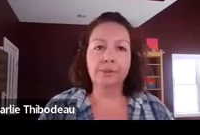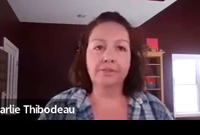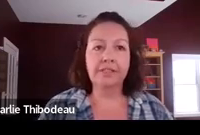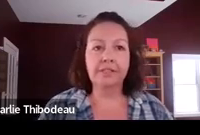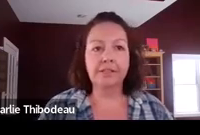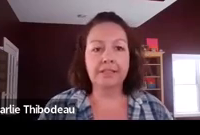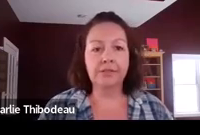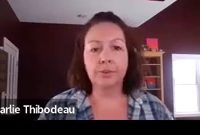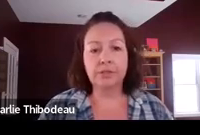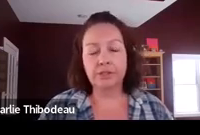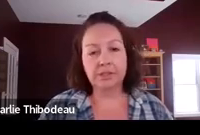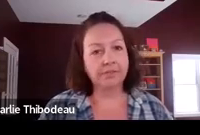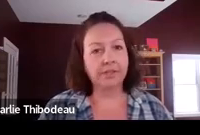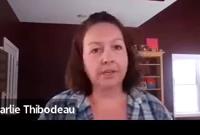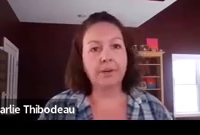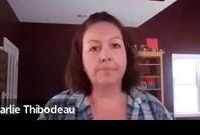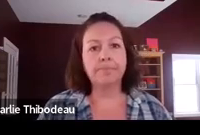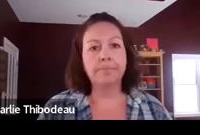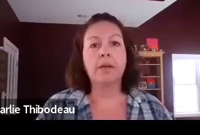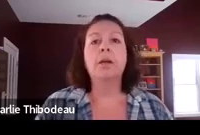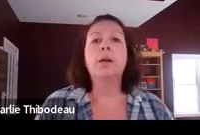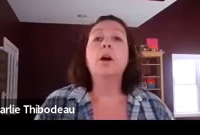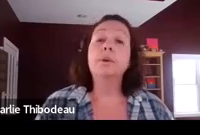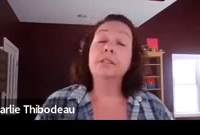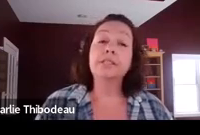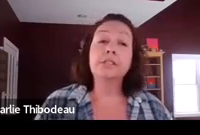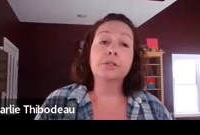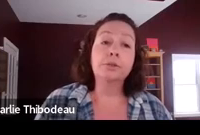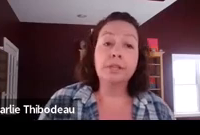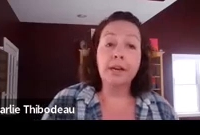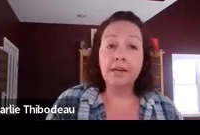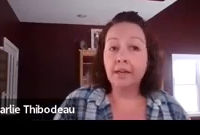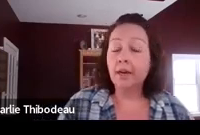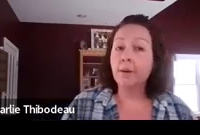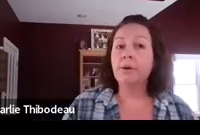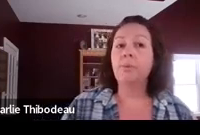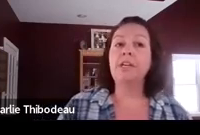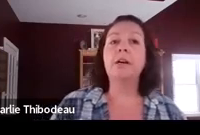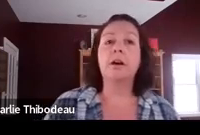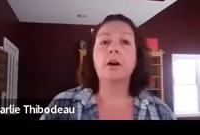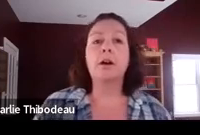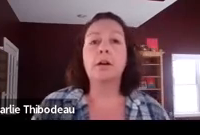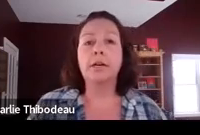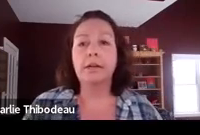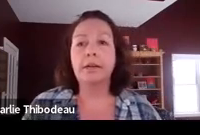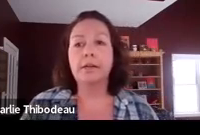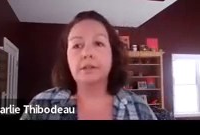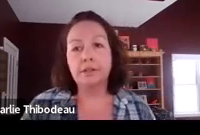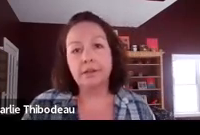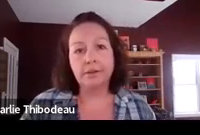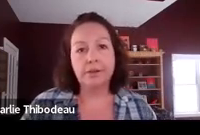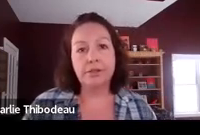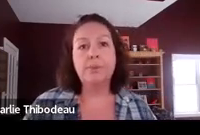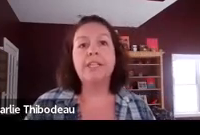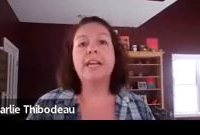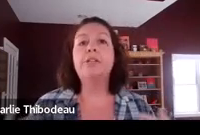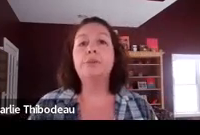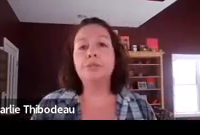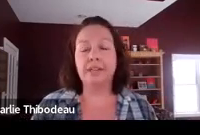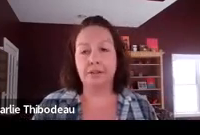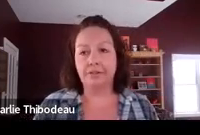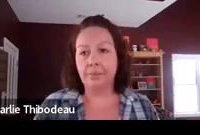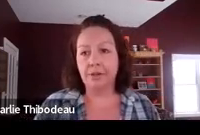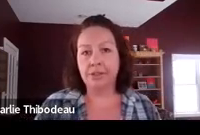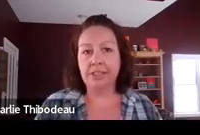hear from people in the field, answer questions if they come up. Oh, and this is a new slide. We are doing